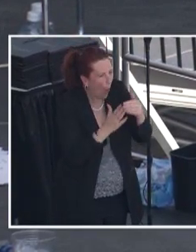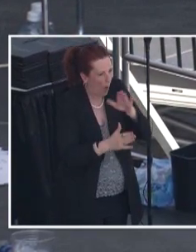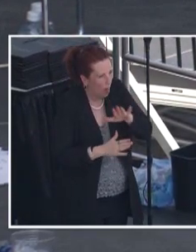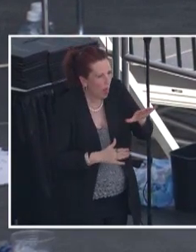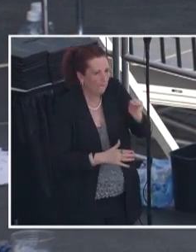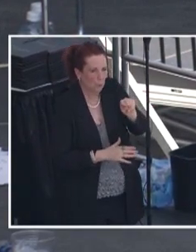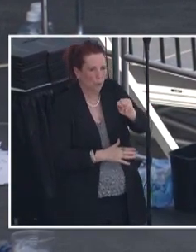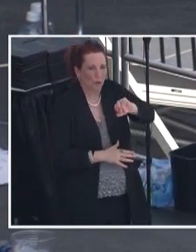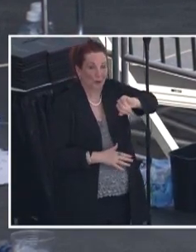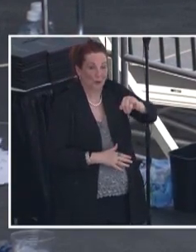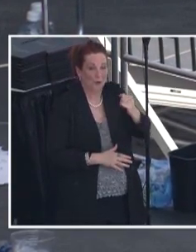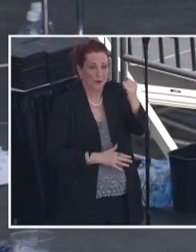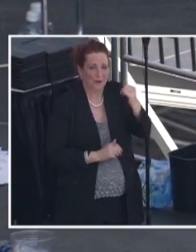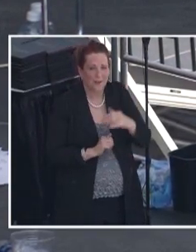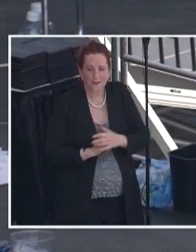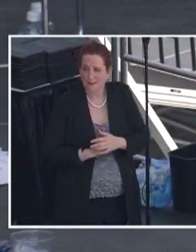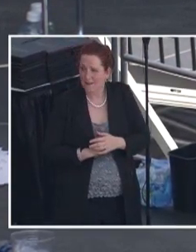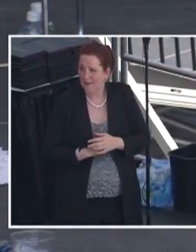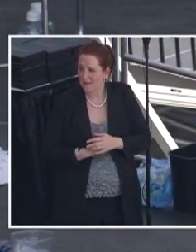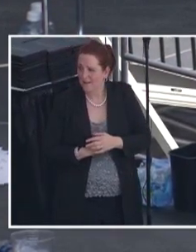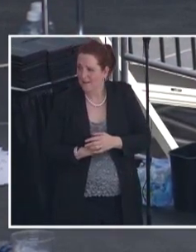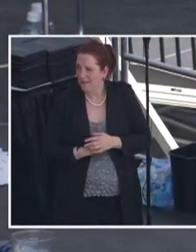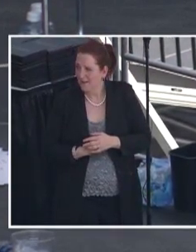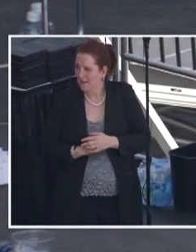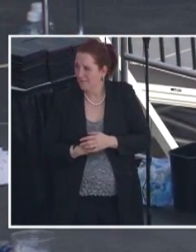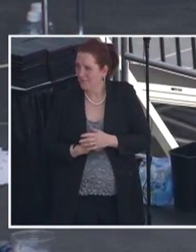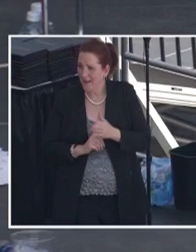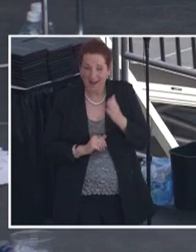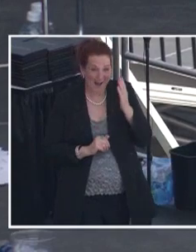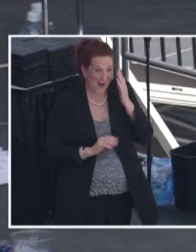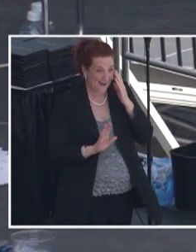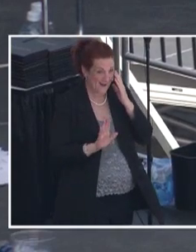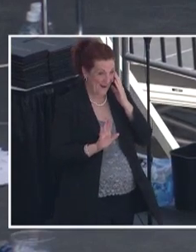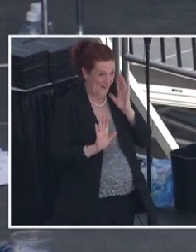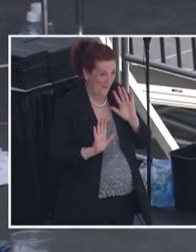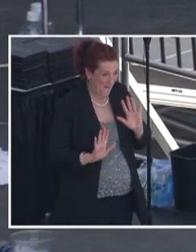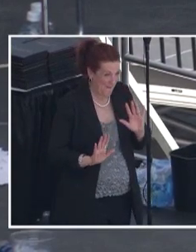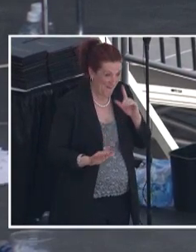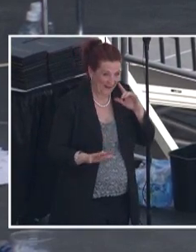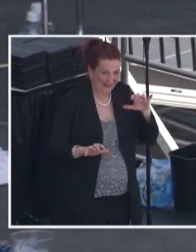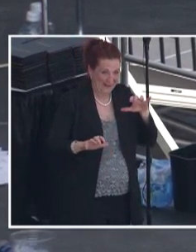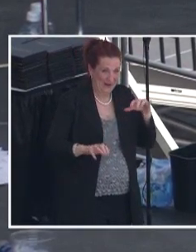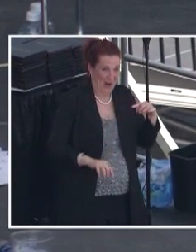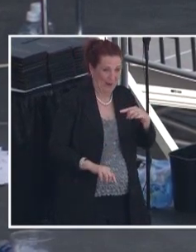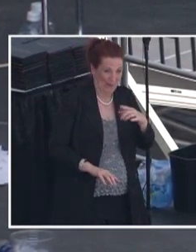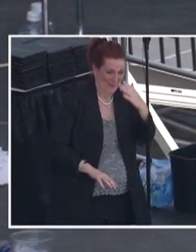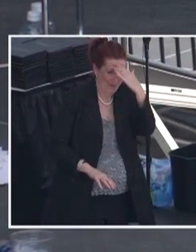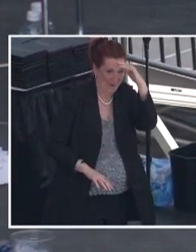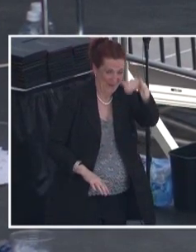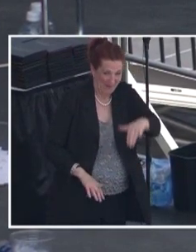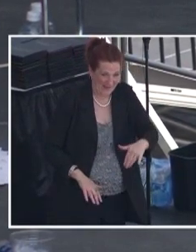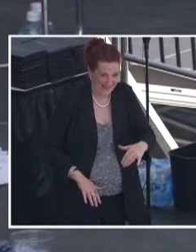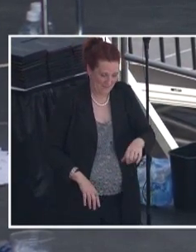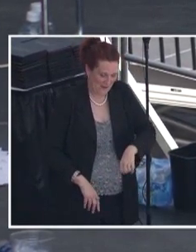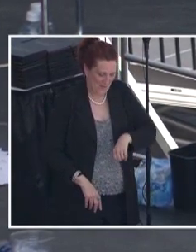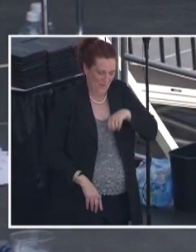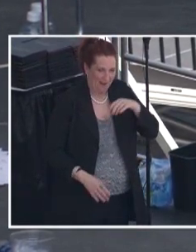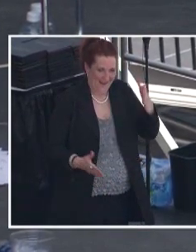I know this is a surprise, but I am proud to award today Bergen